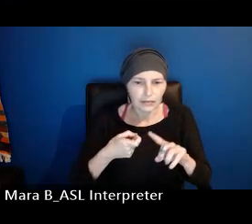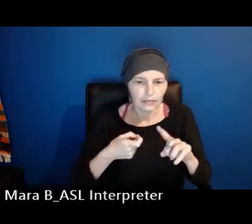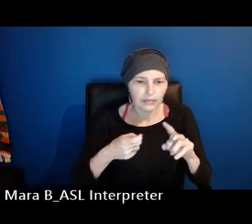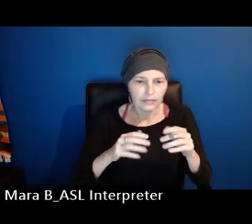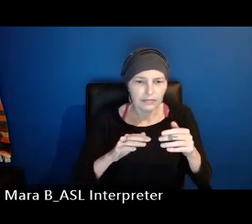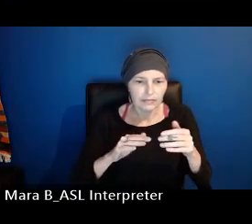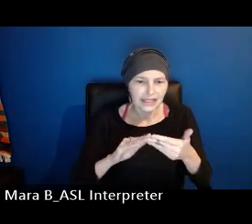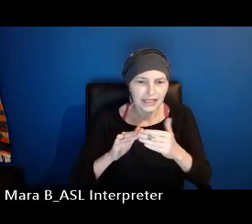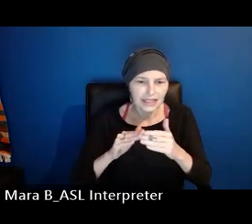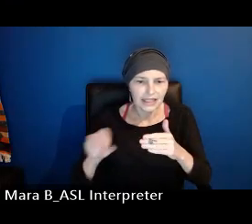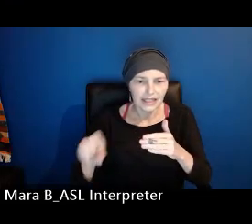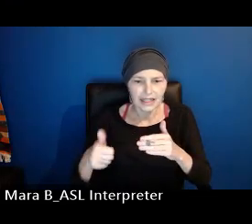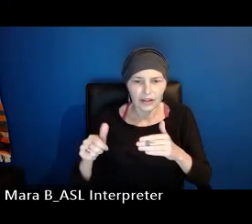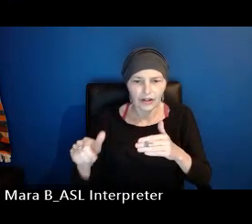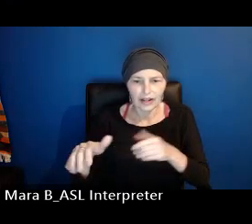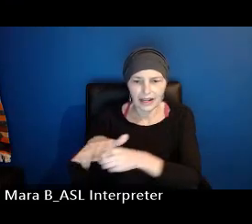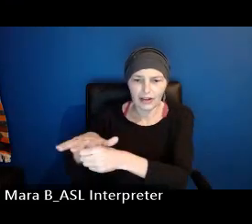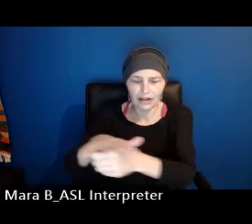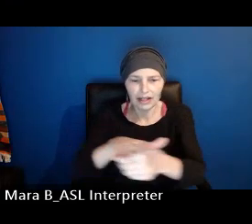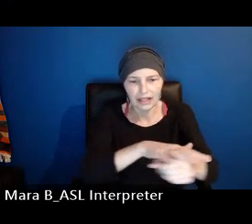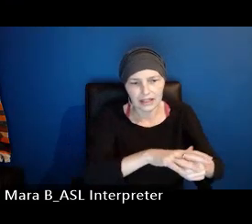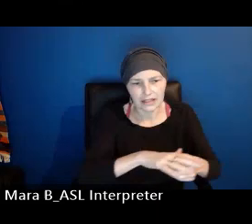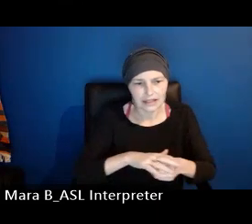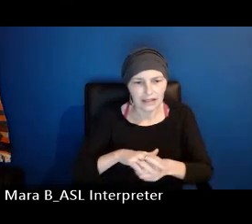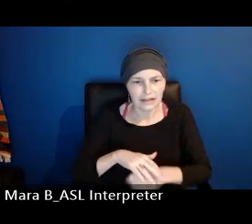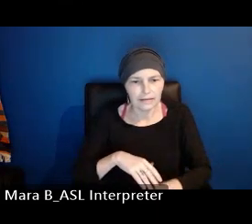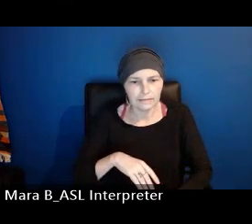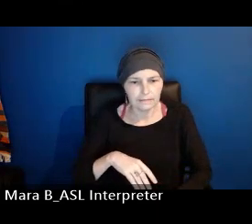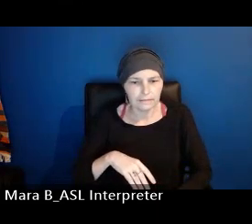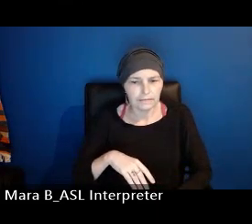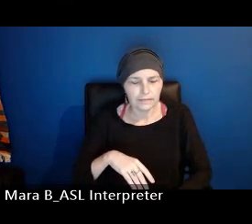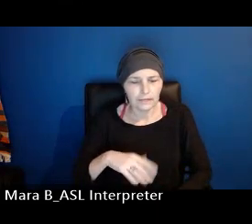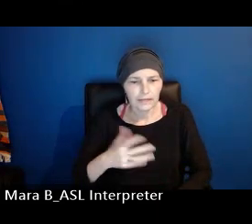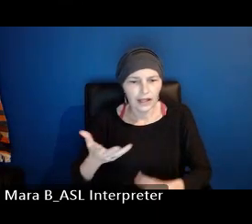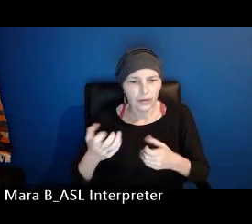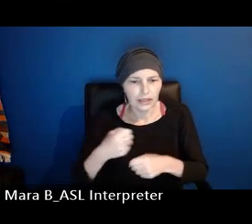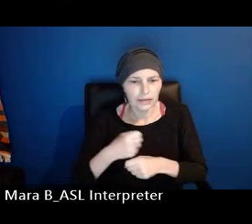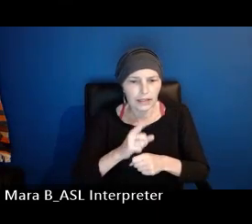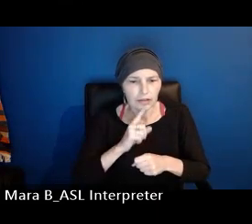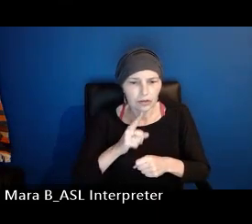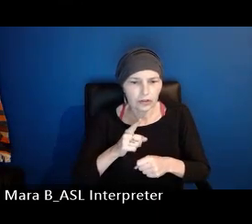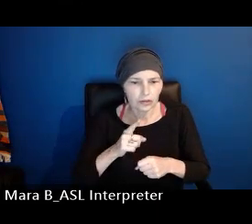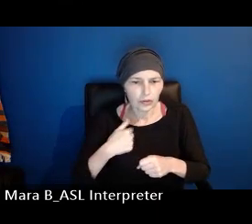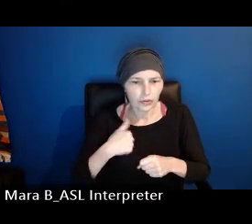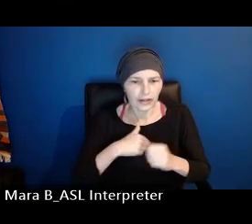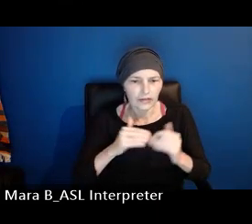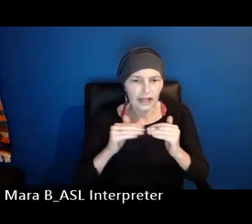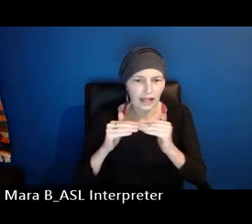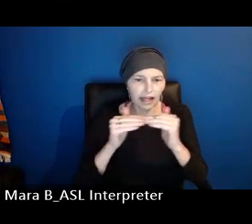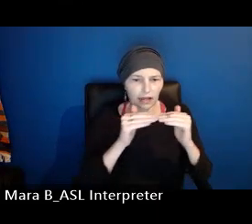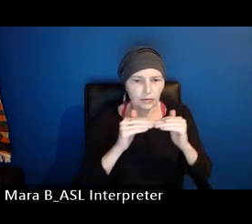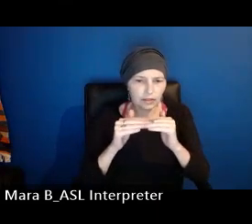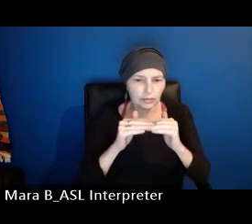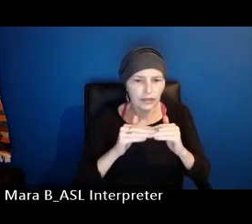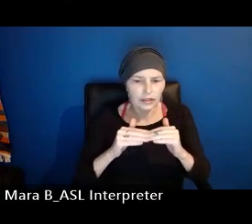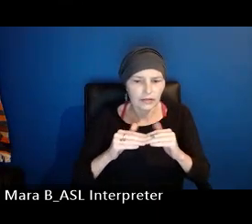as well. And secondly, I just wanted to make sure that we're ensuring equitable access to zero emission